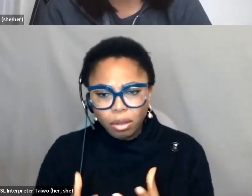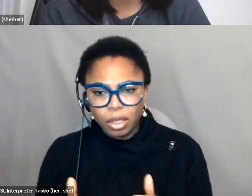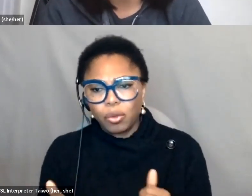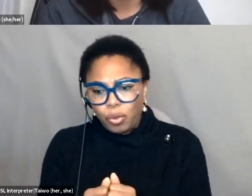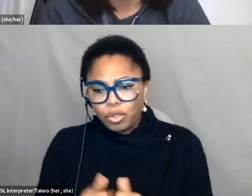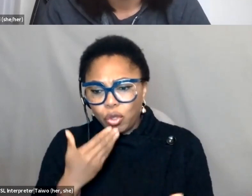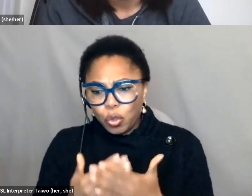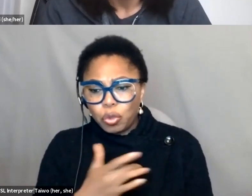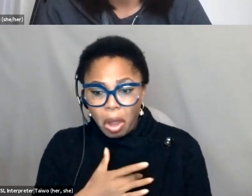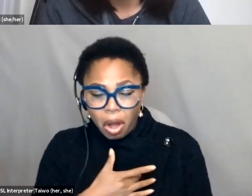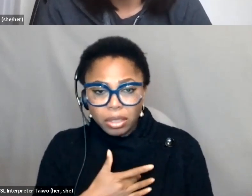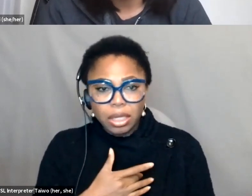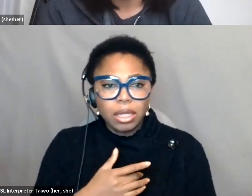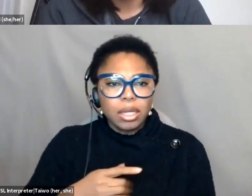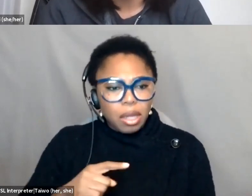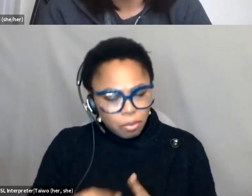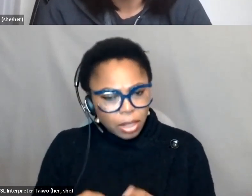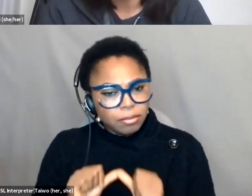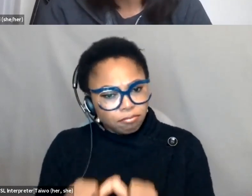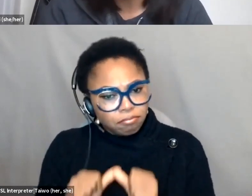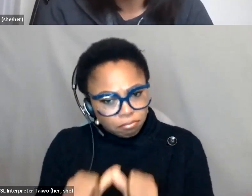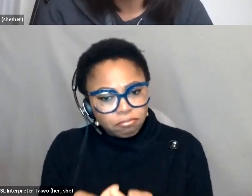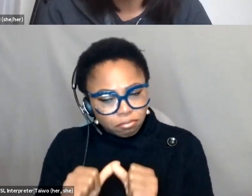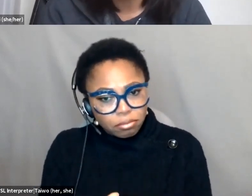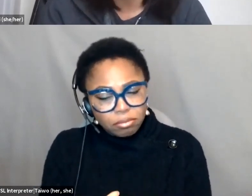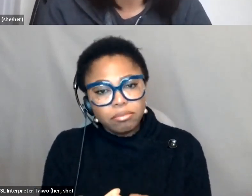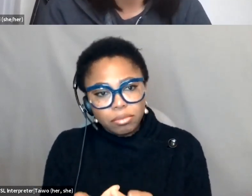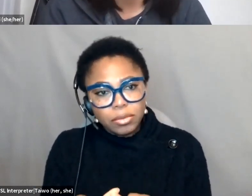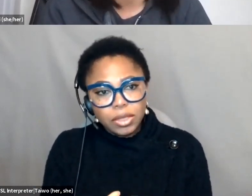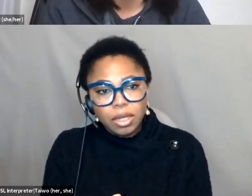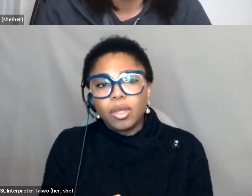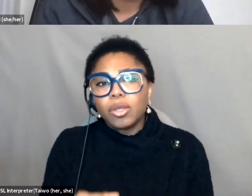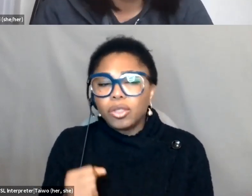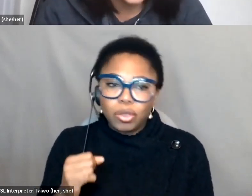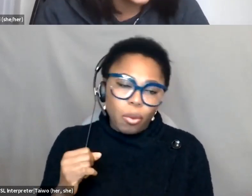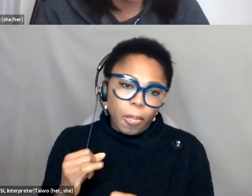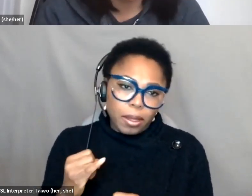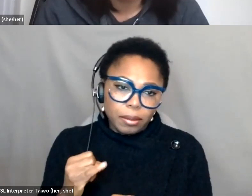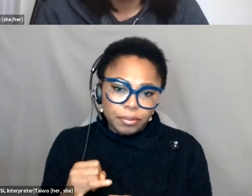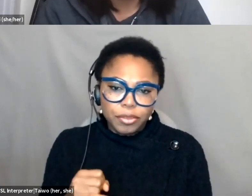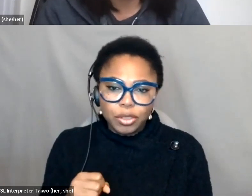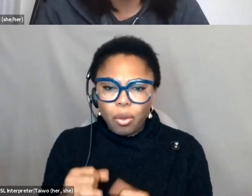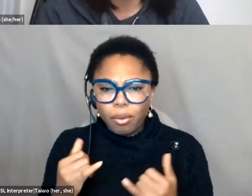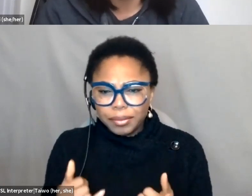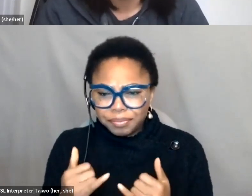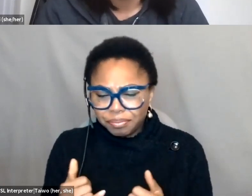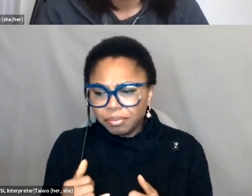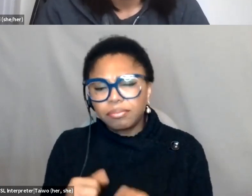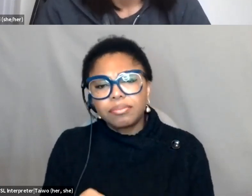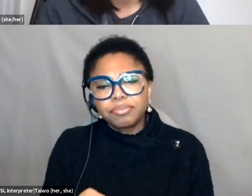Maybe not that smart, but she keeps trying. That's me. I am the glad girl. People like